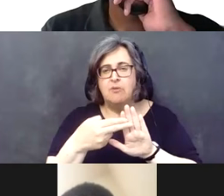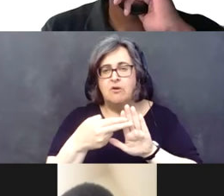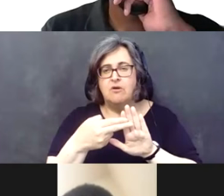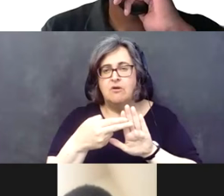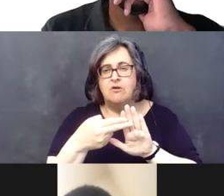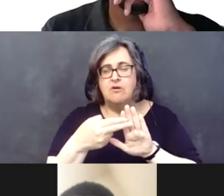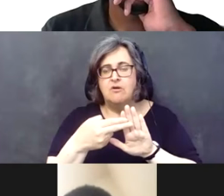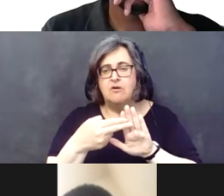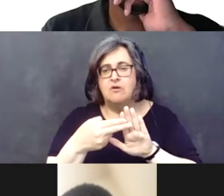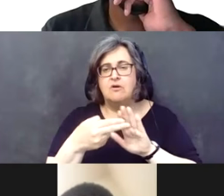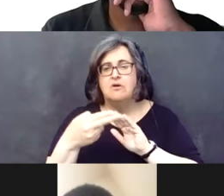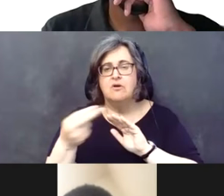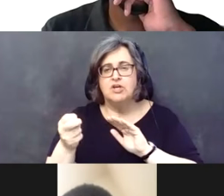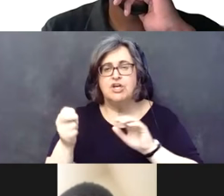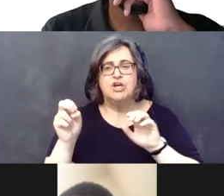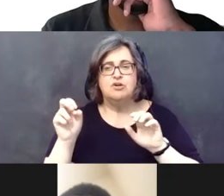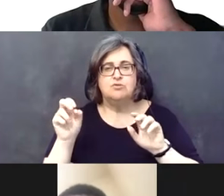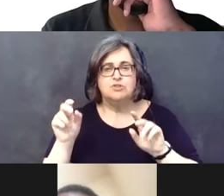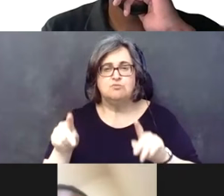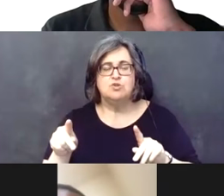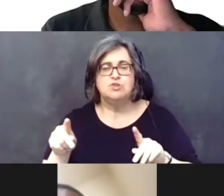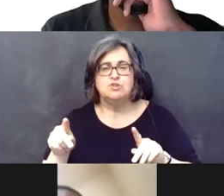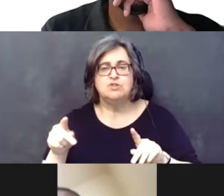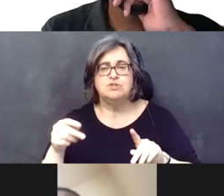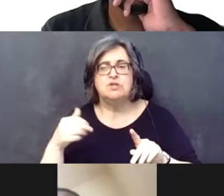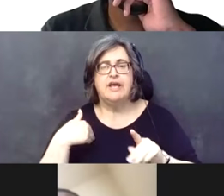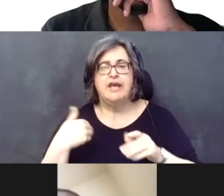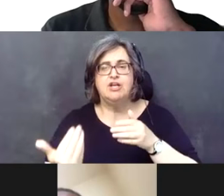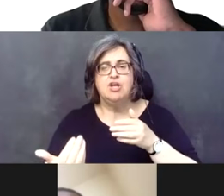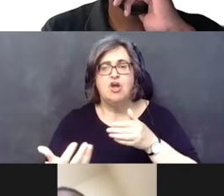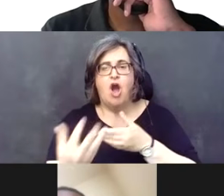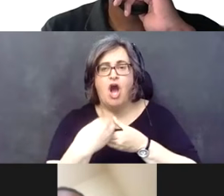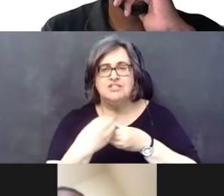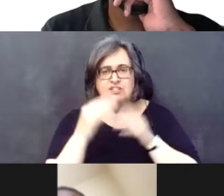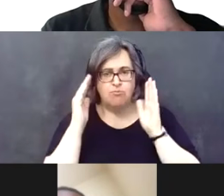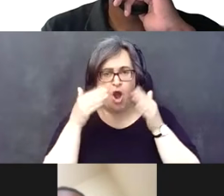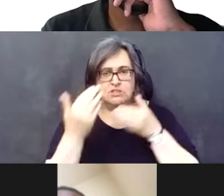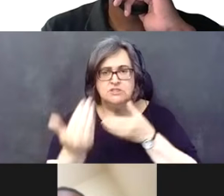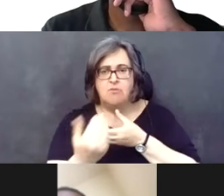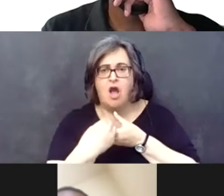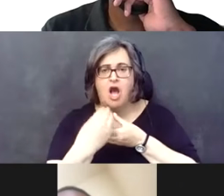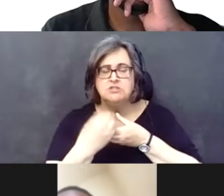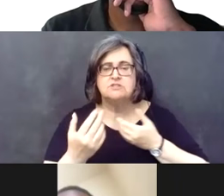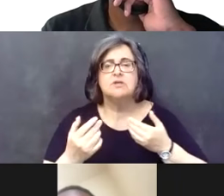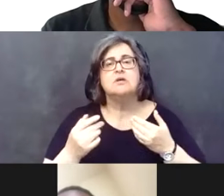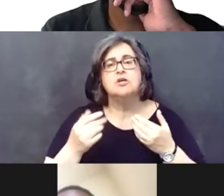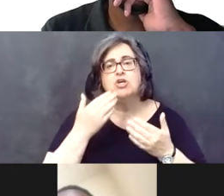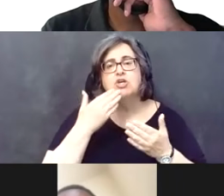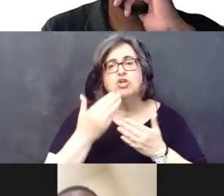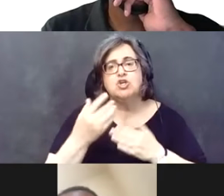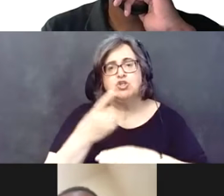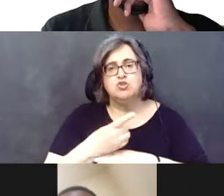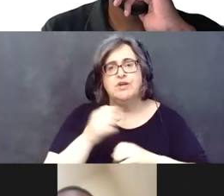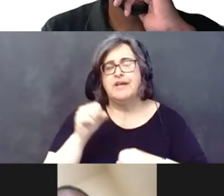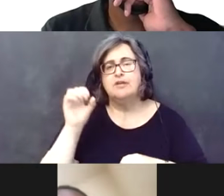he was a person with autism, and on good days he can give you